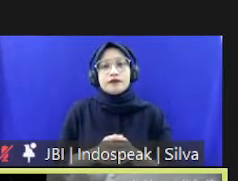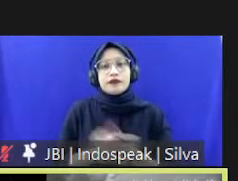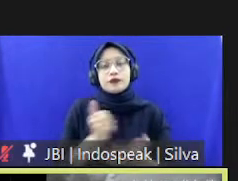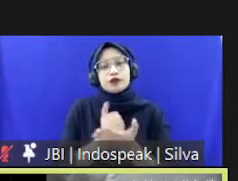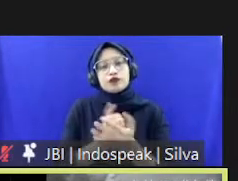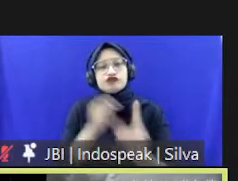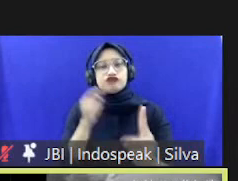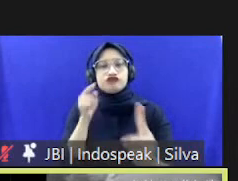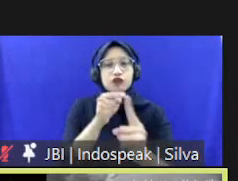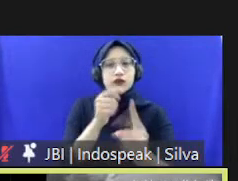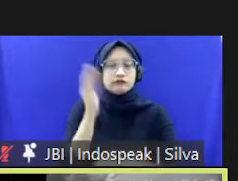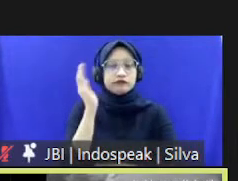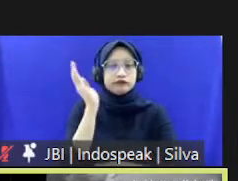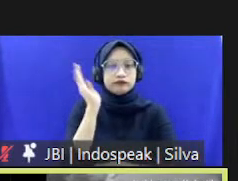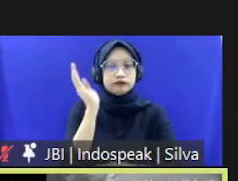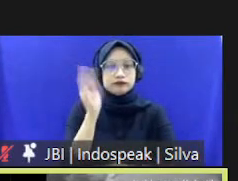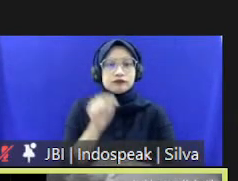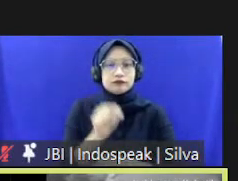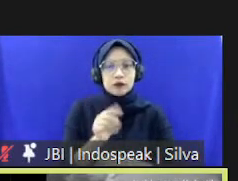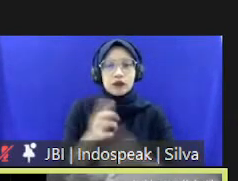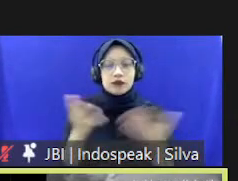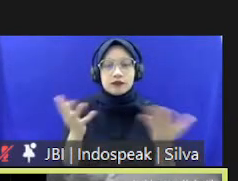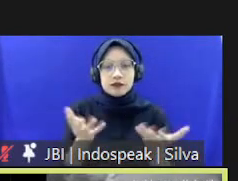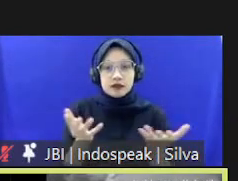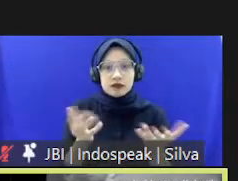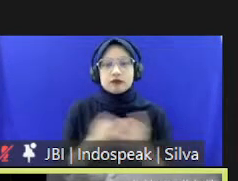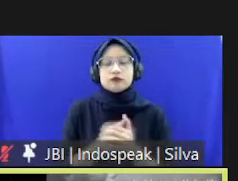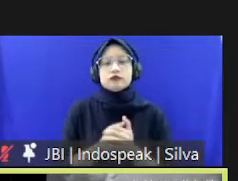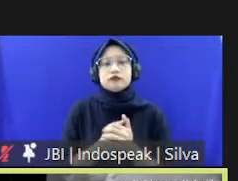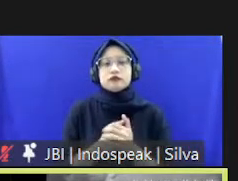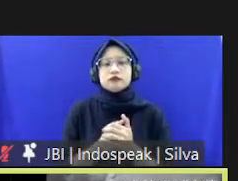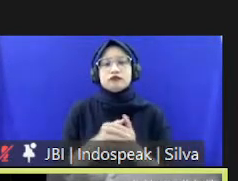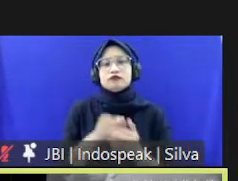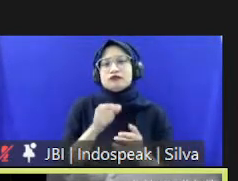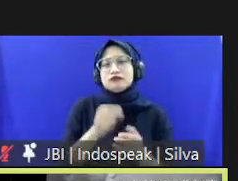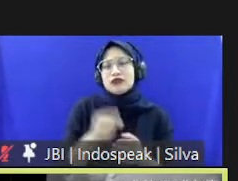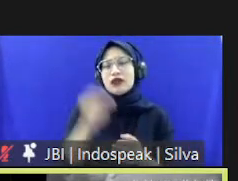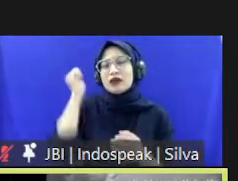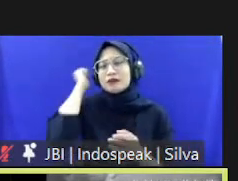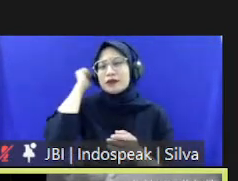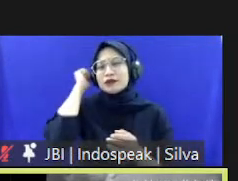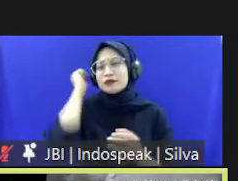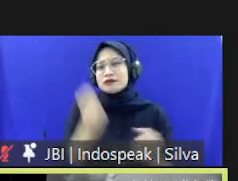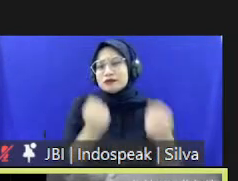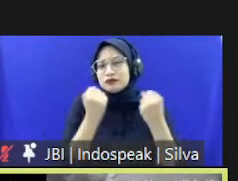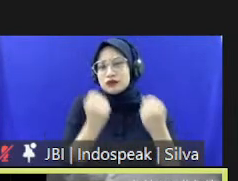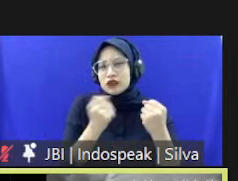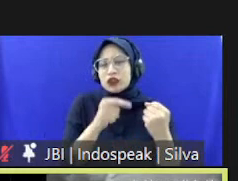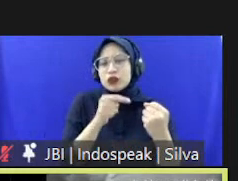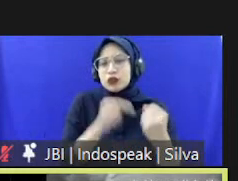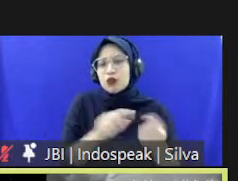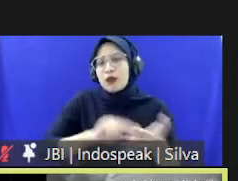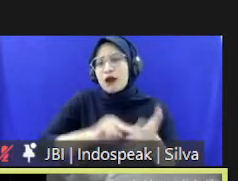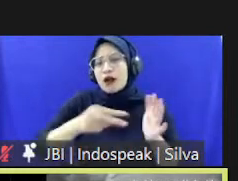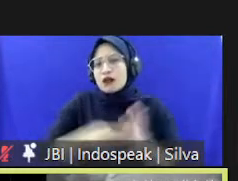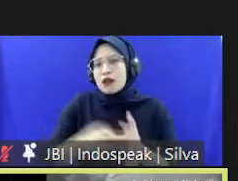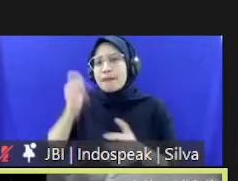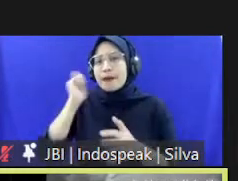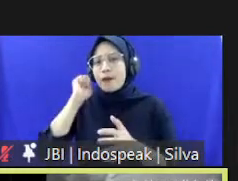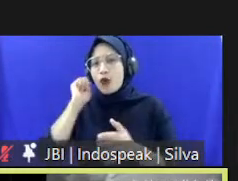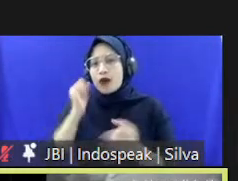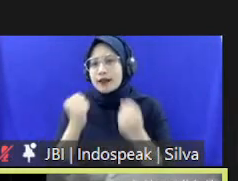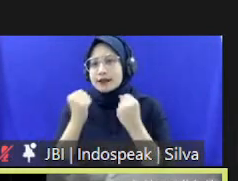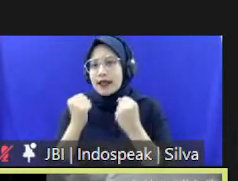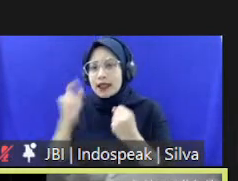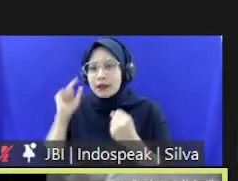that the concern of the maternal health is not only the women itself for themselves, but also is supposed to be